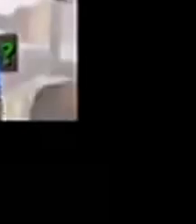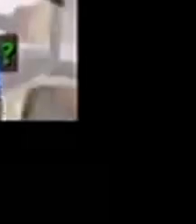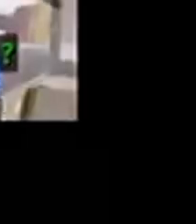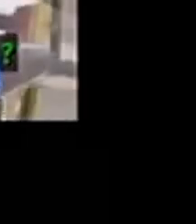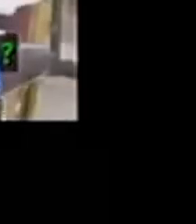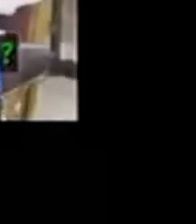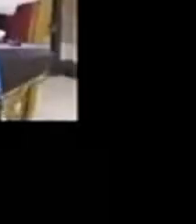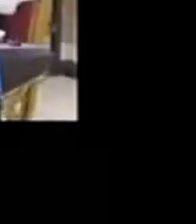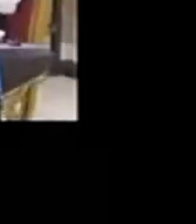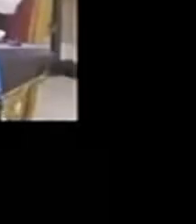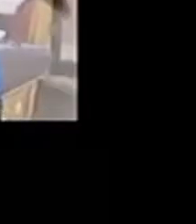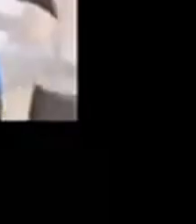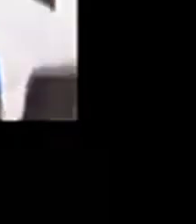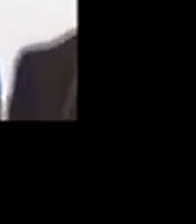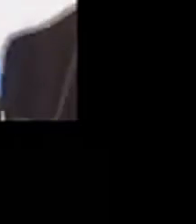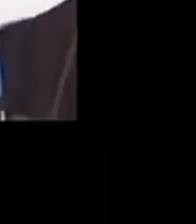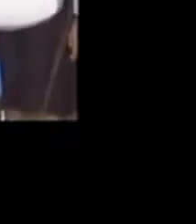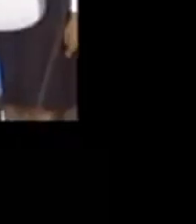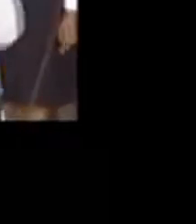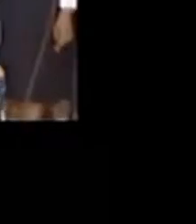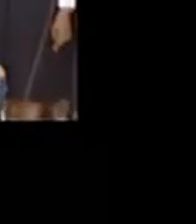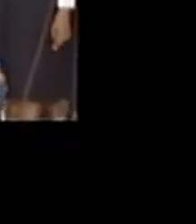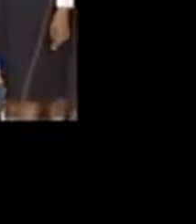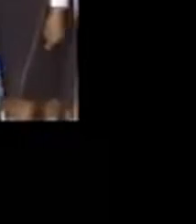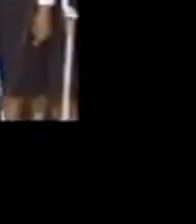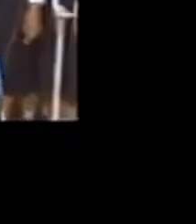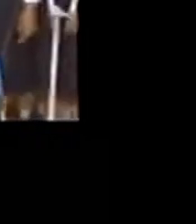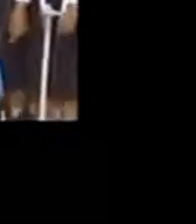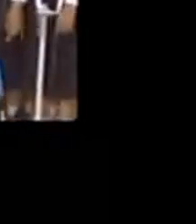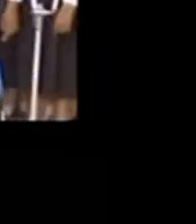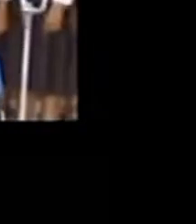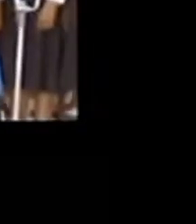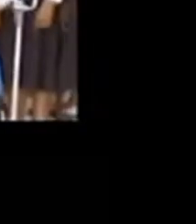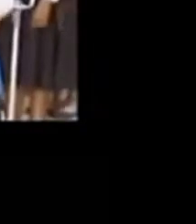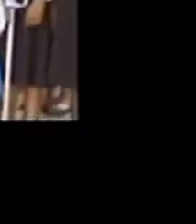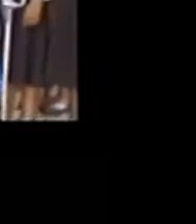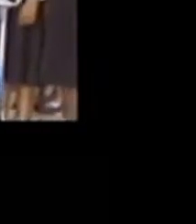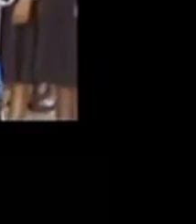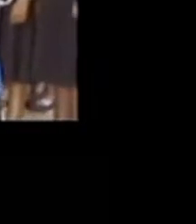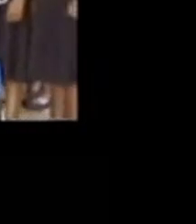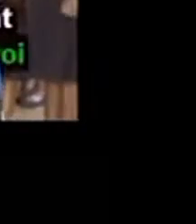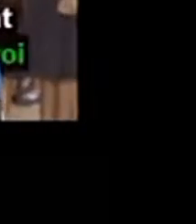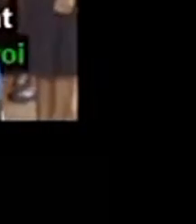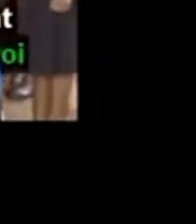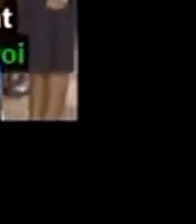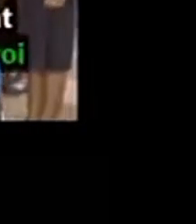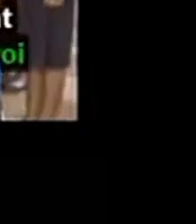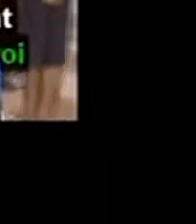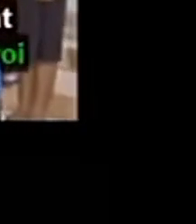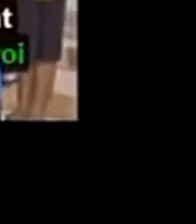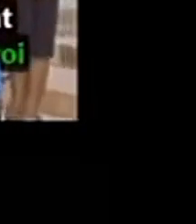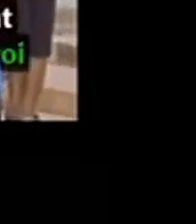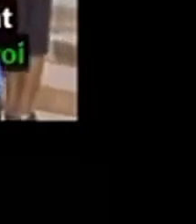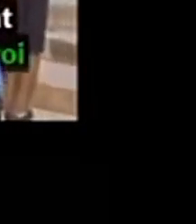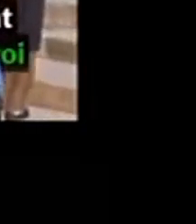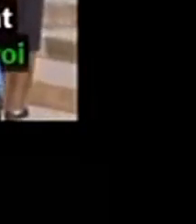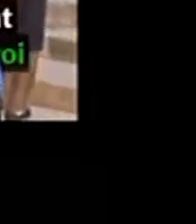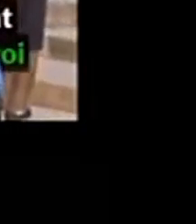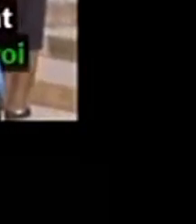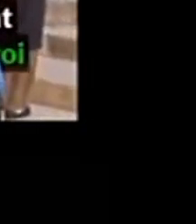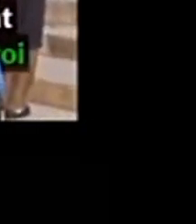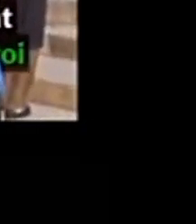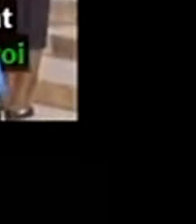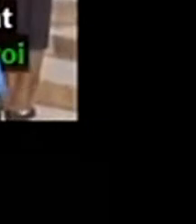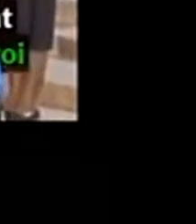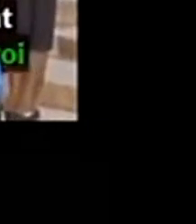Her heart beat so fast as she came into sight. My emotions were filled